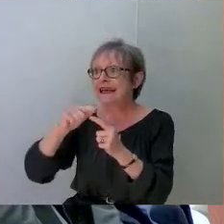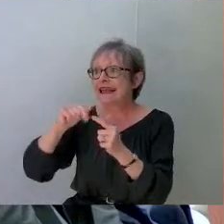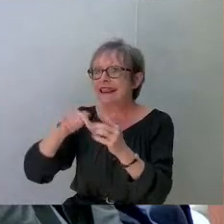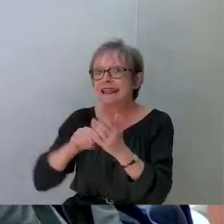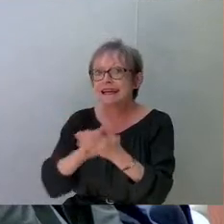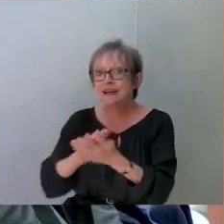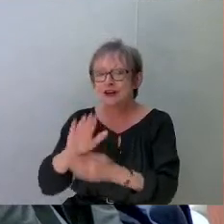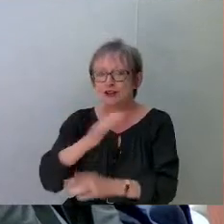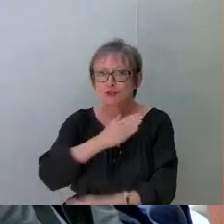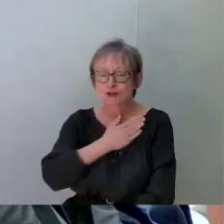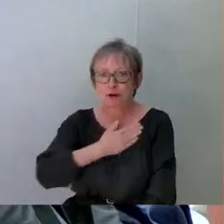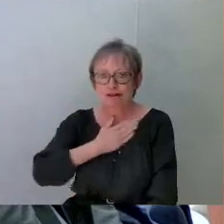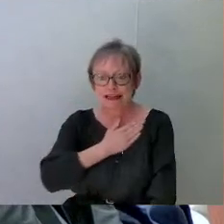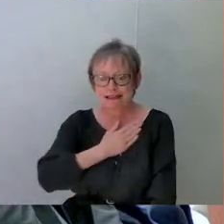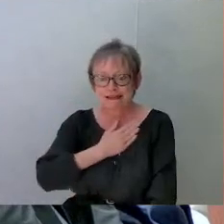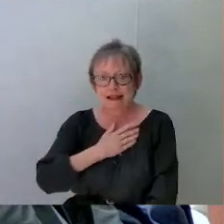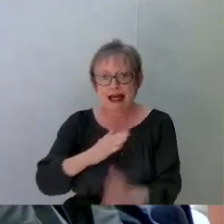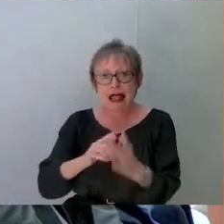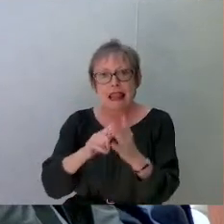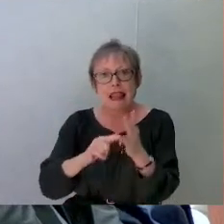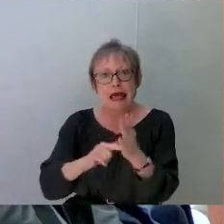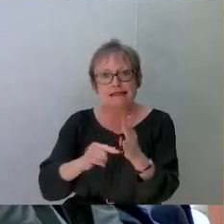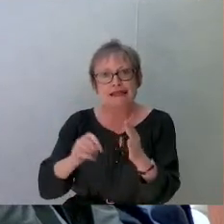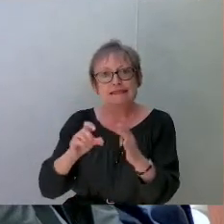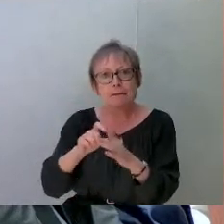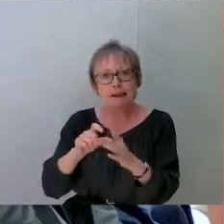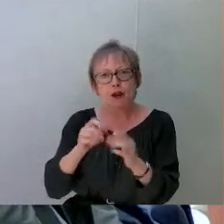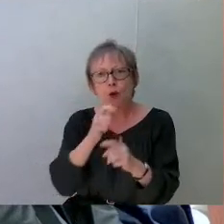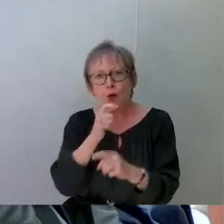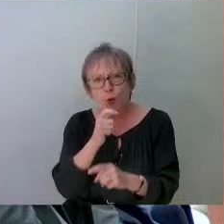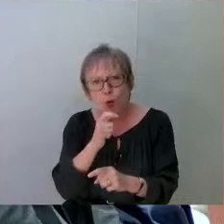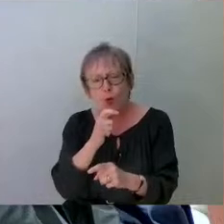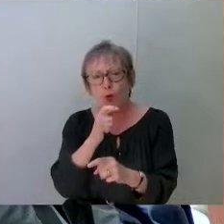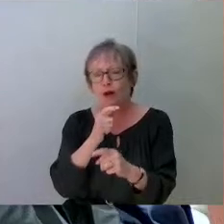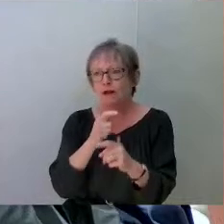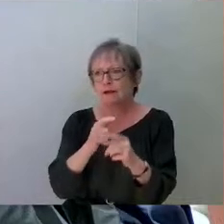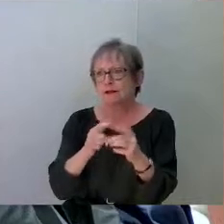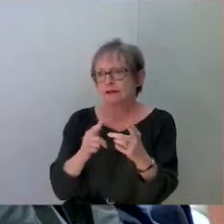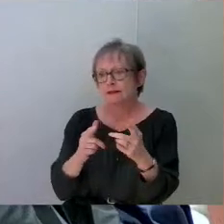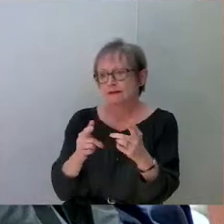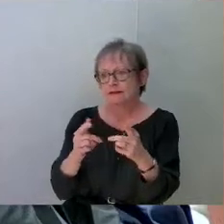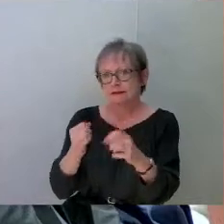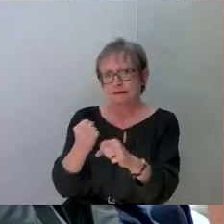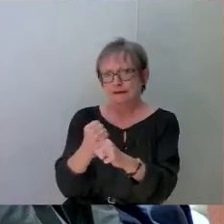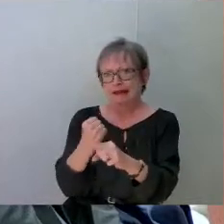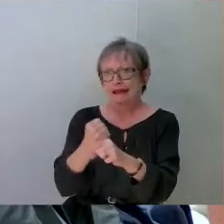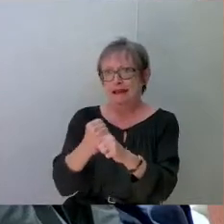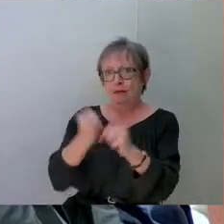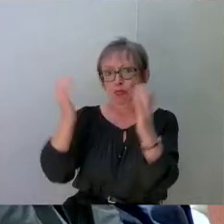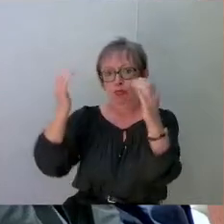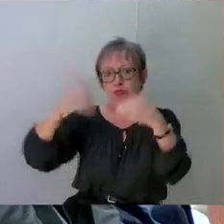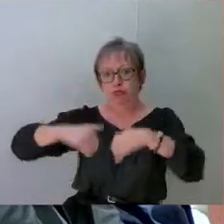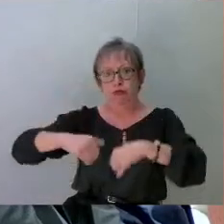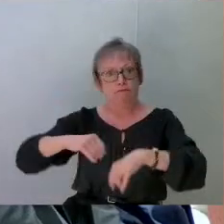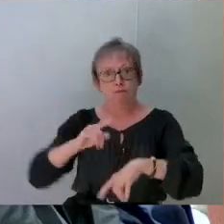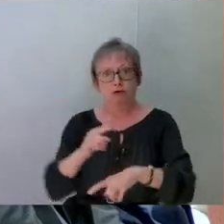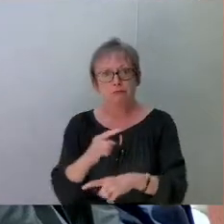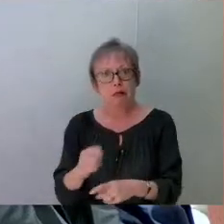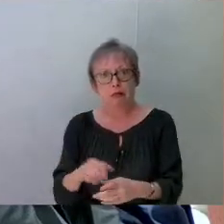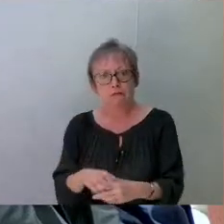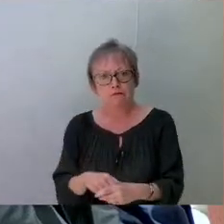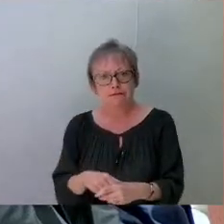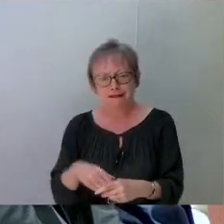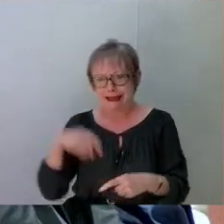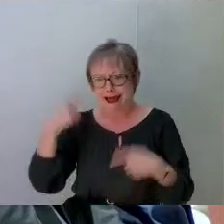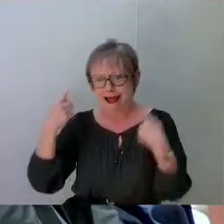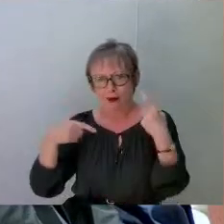of bands like Led Zeppelin and The Who playing here and trying to make the place fall down. They couldn't. They were